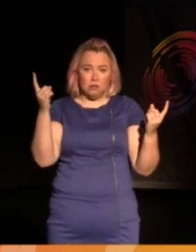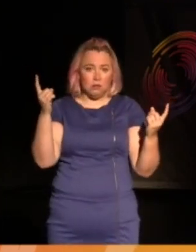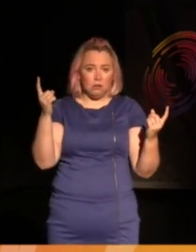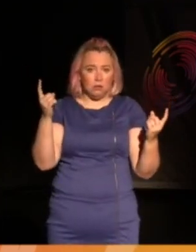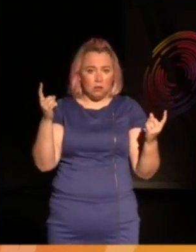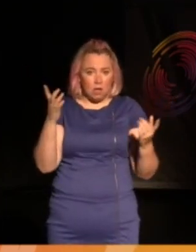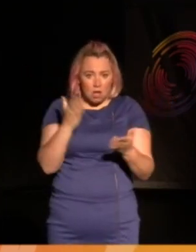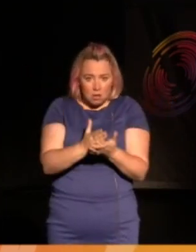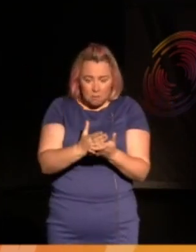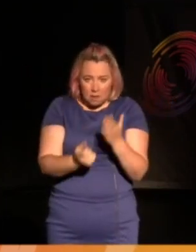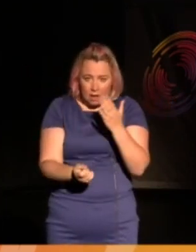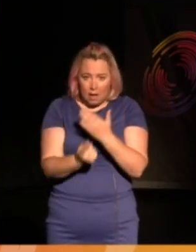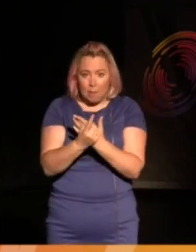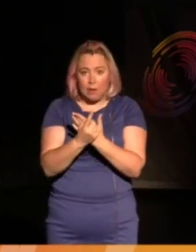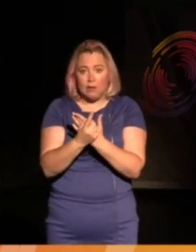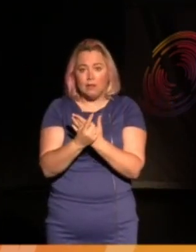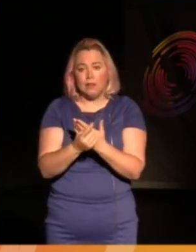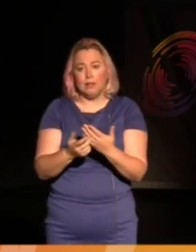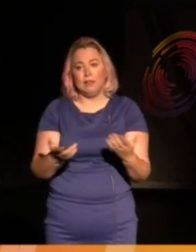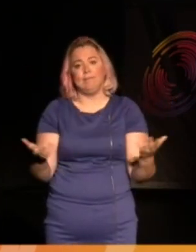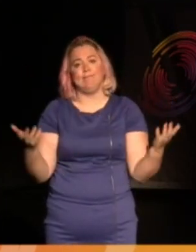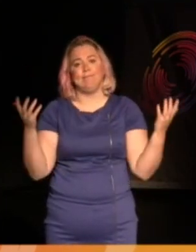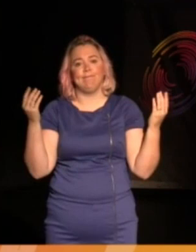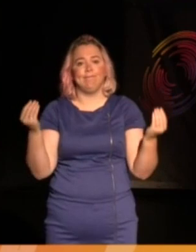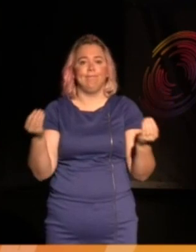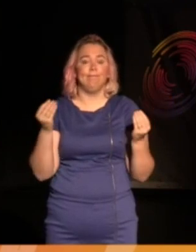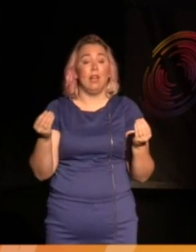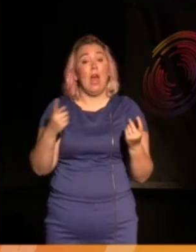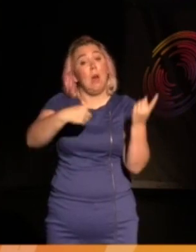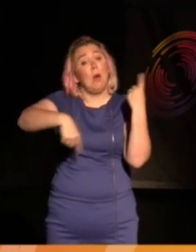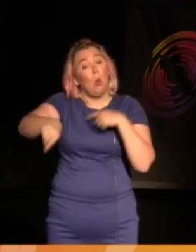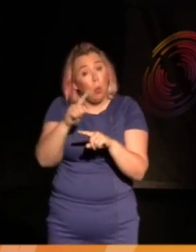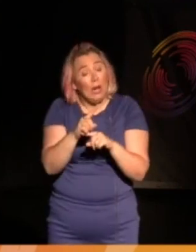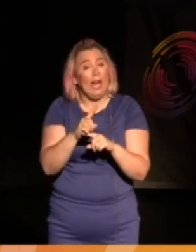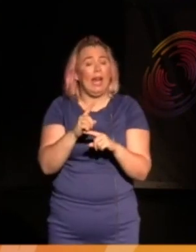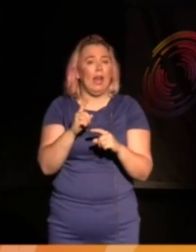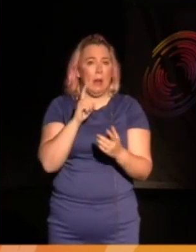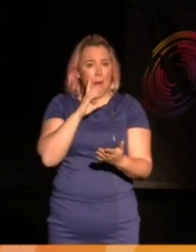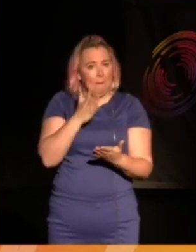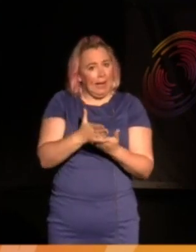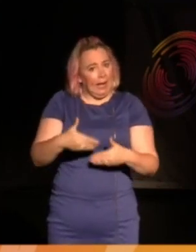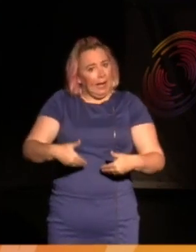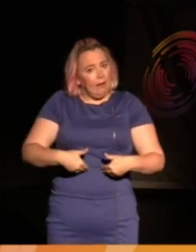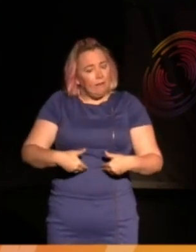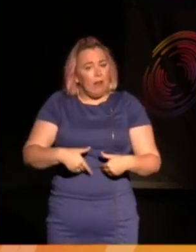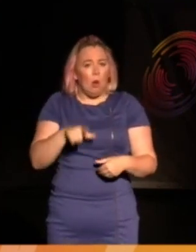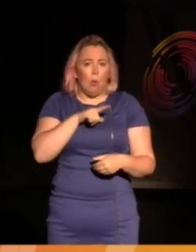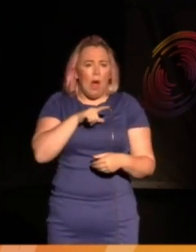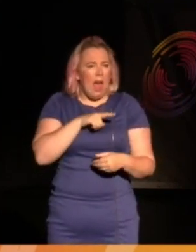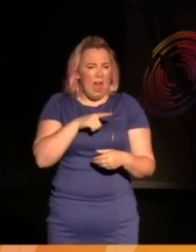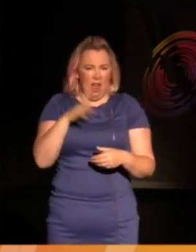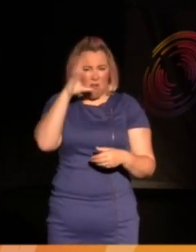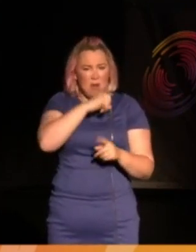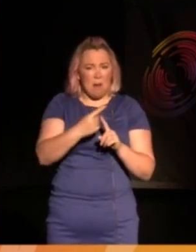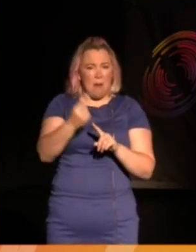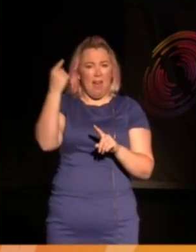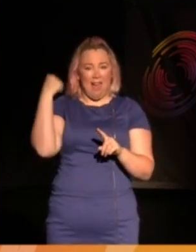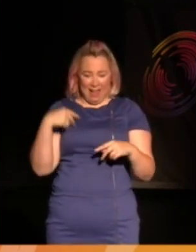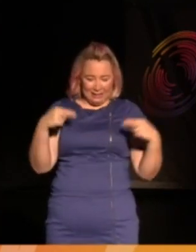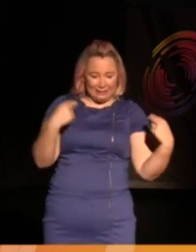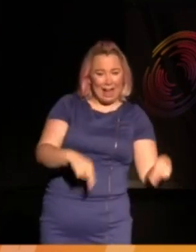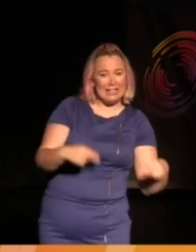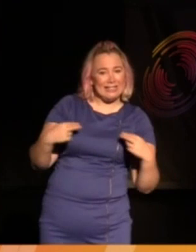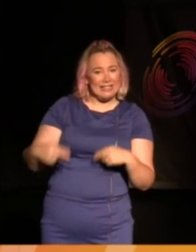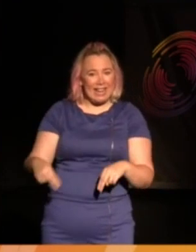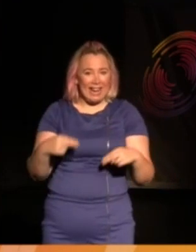are. But mostly, I believe it because from those days shuffling around to Bob and Marcia in my